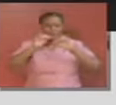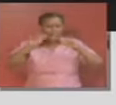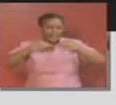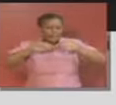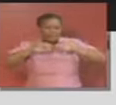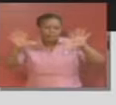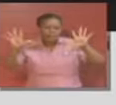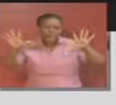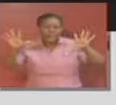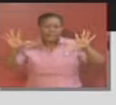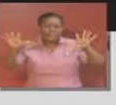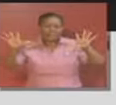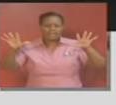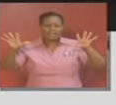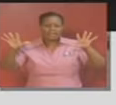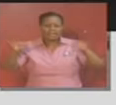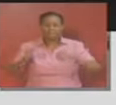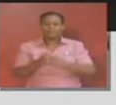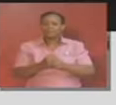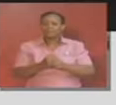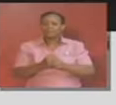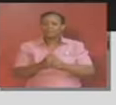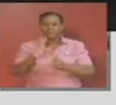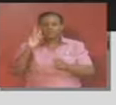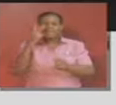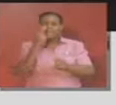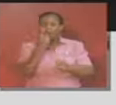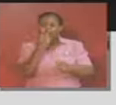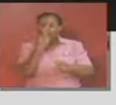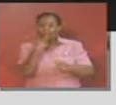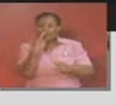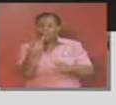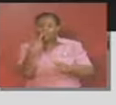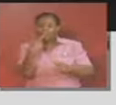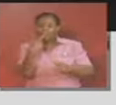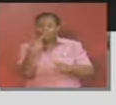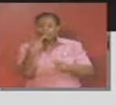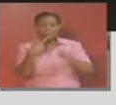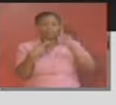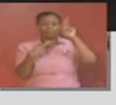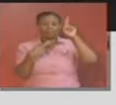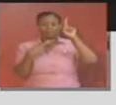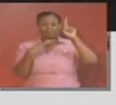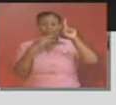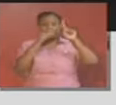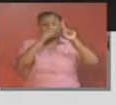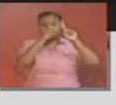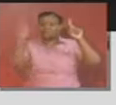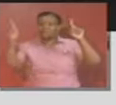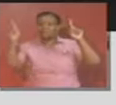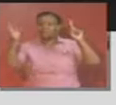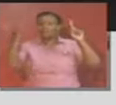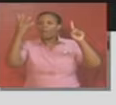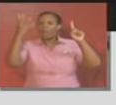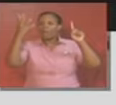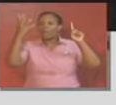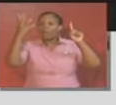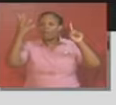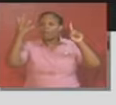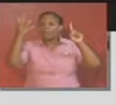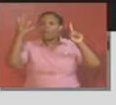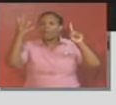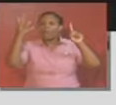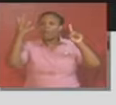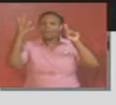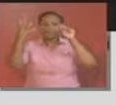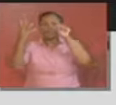so that one person contributed to at least 4 known positives, and one of those 4 known positives then had 2 of its